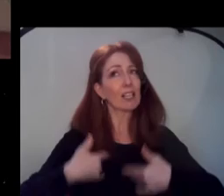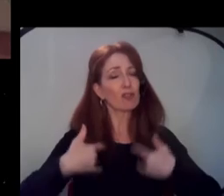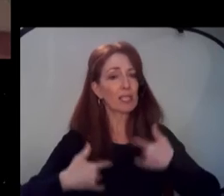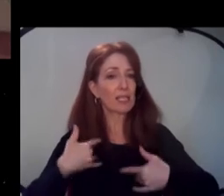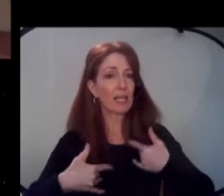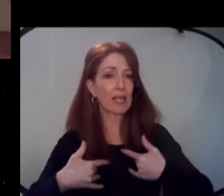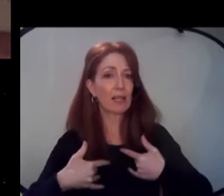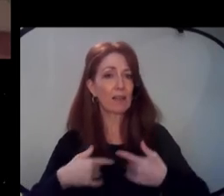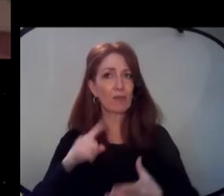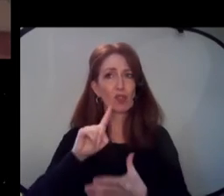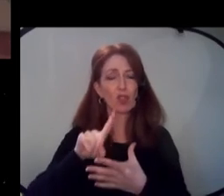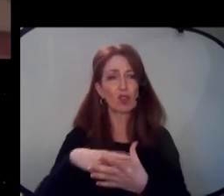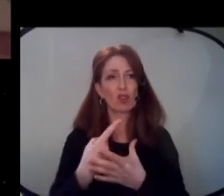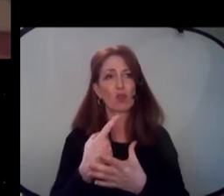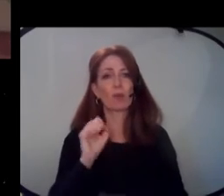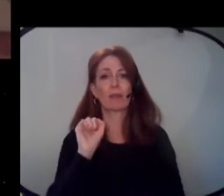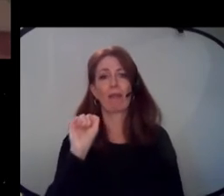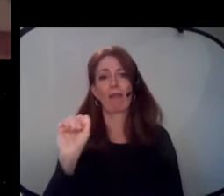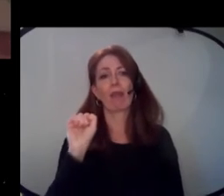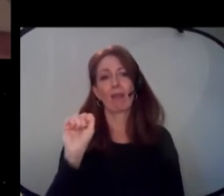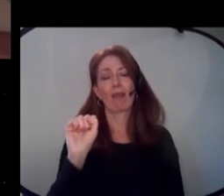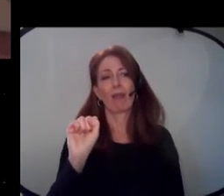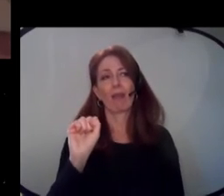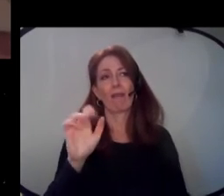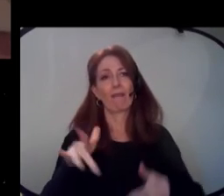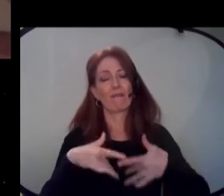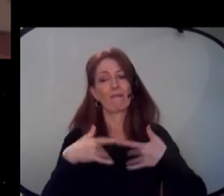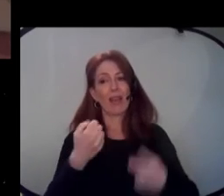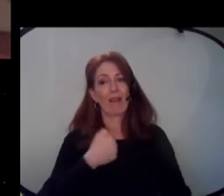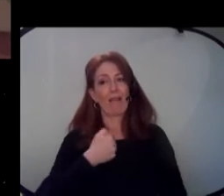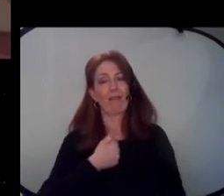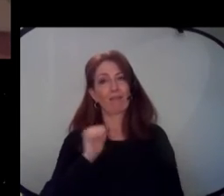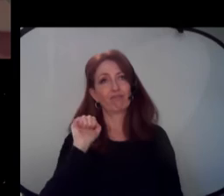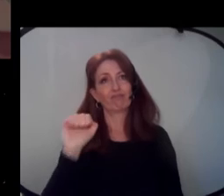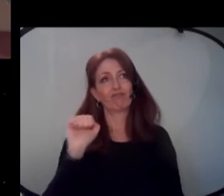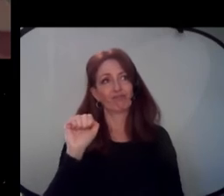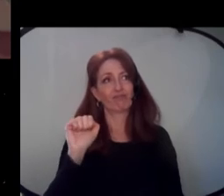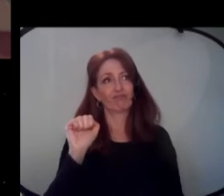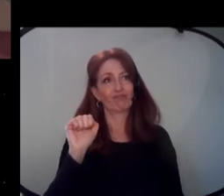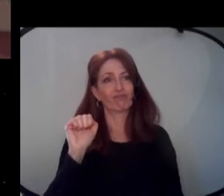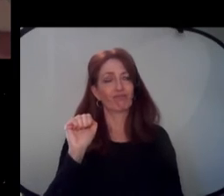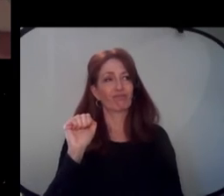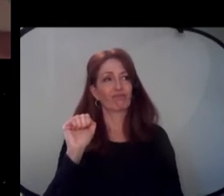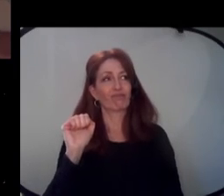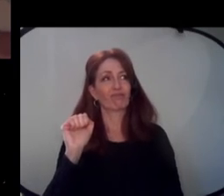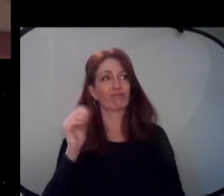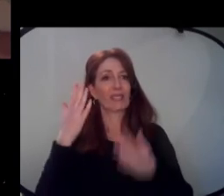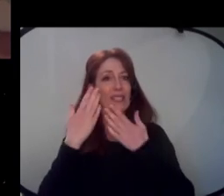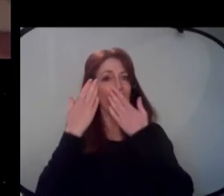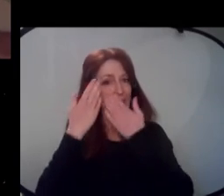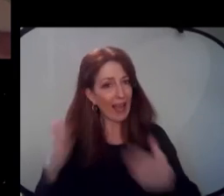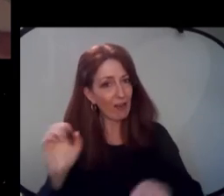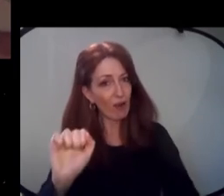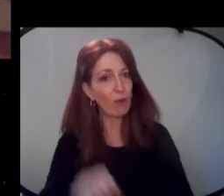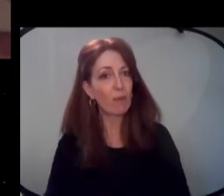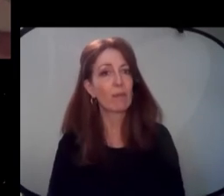Judith looks quite heroic in my point of view in this painting. And I think that with a lot of Baroque art at this time, the idea is